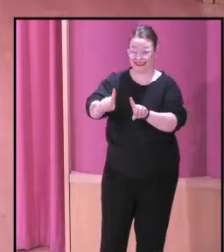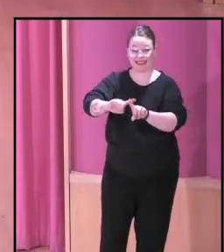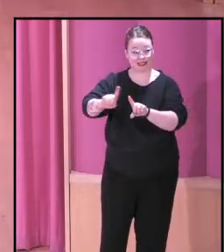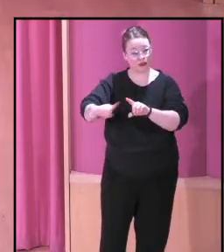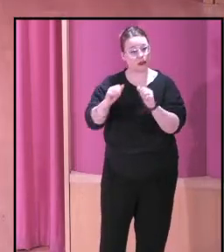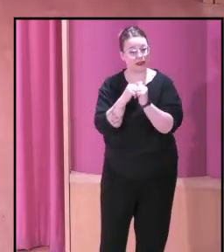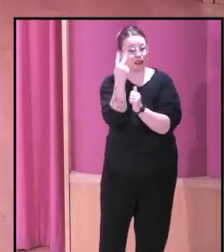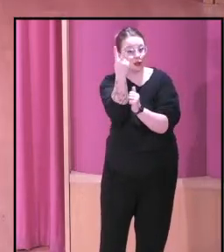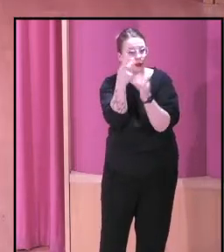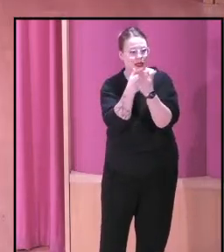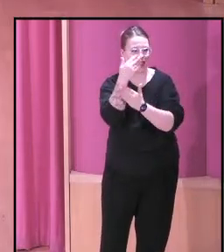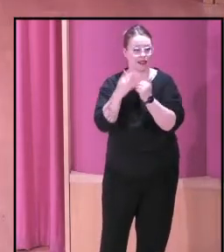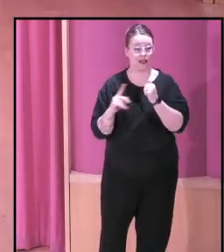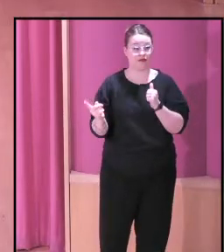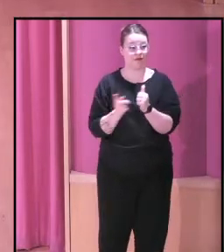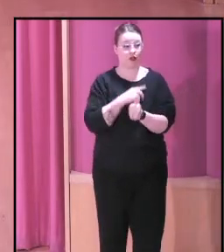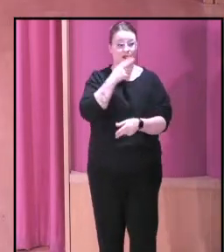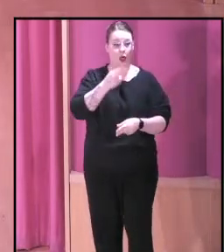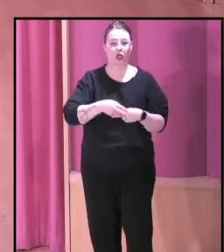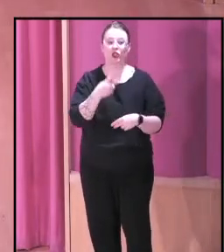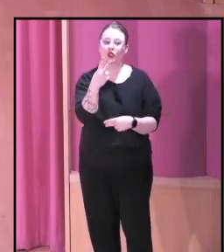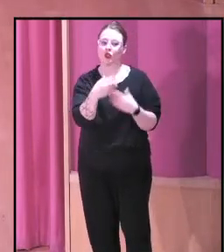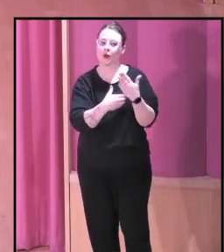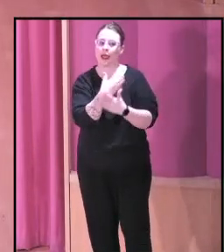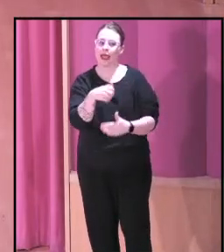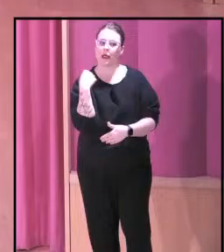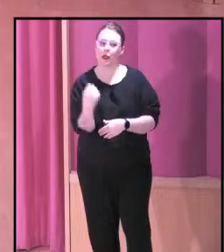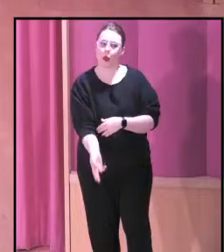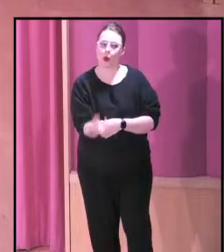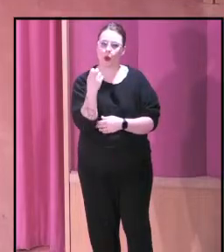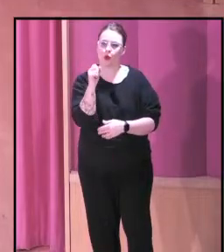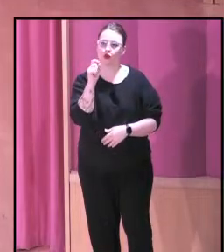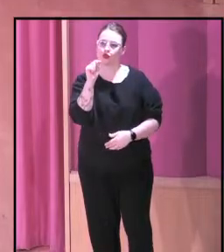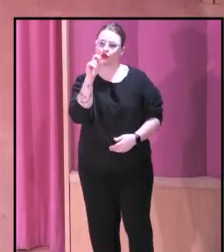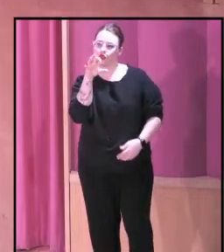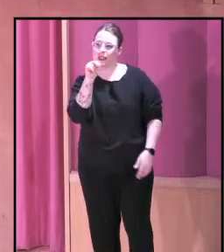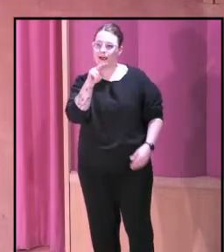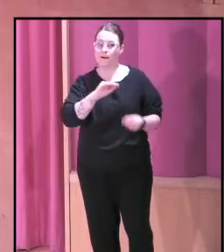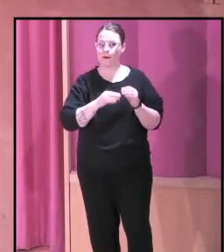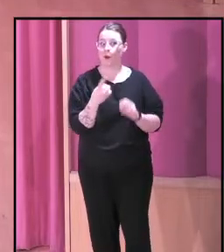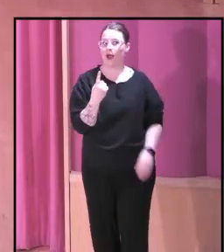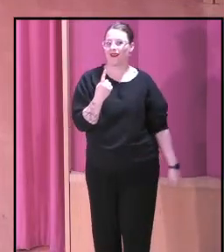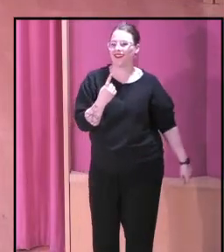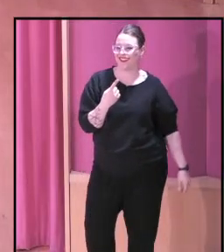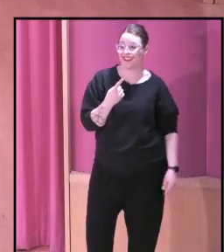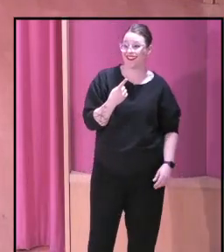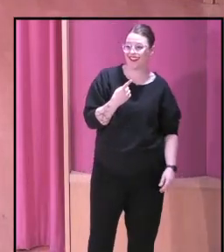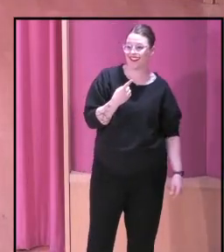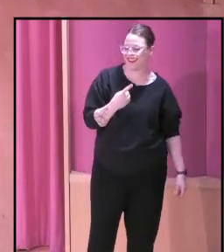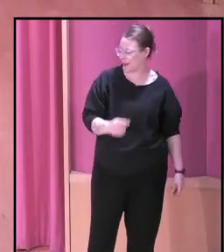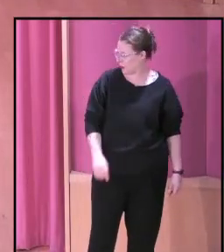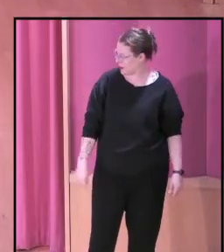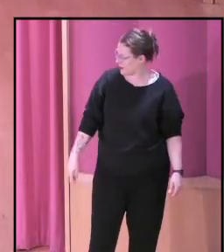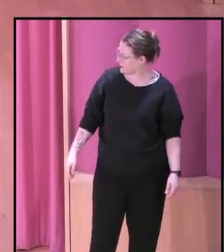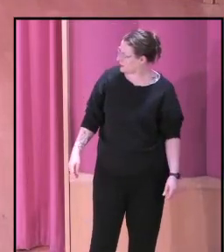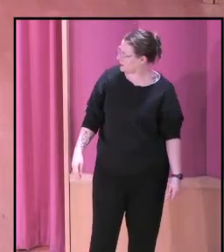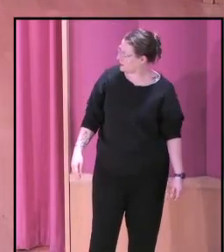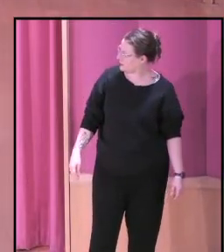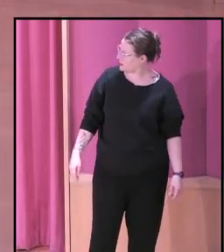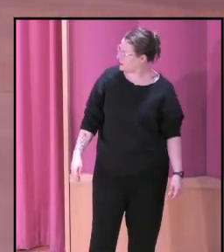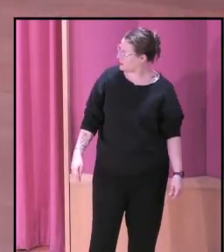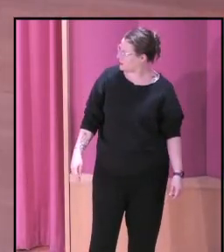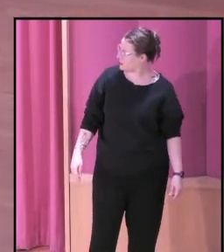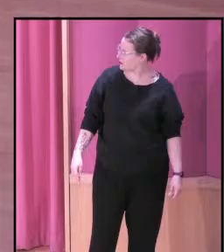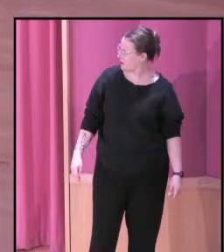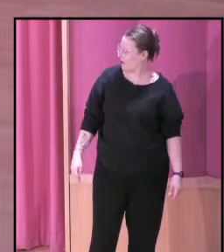one is one that I call two-hand yo-yo trick number 1. Looks like this. And